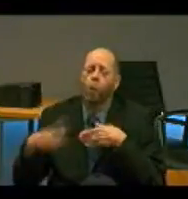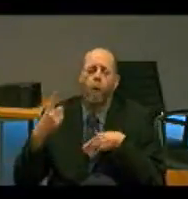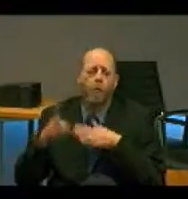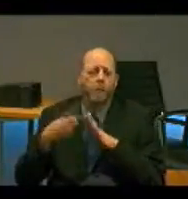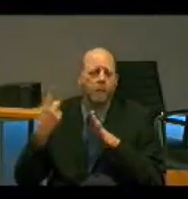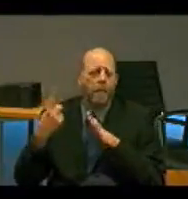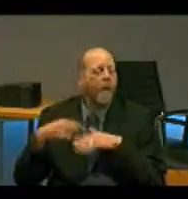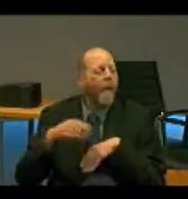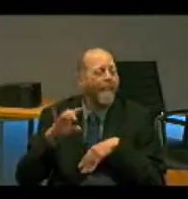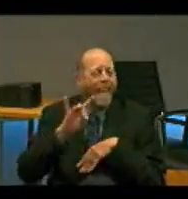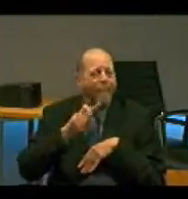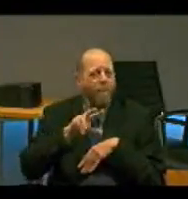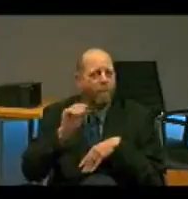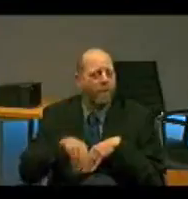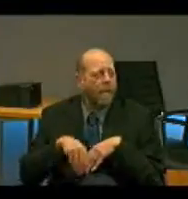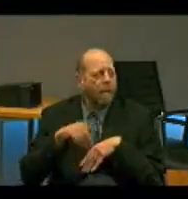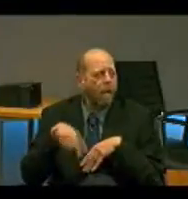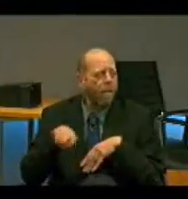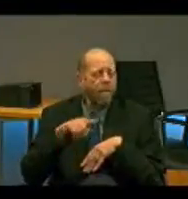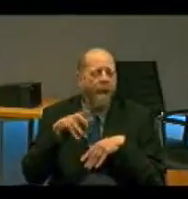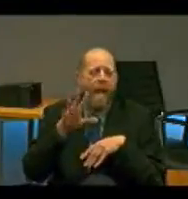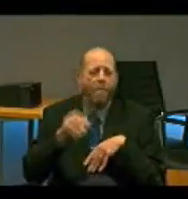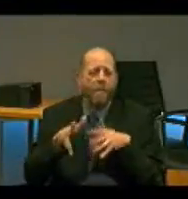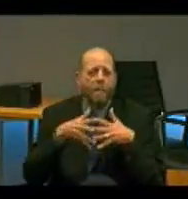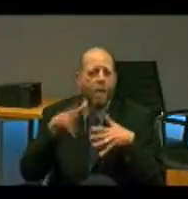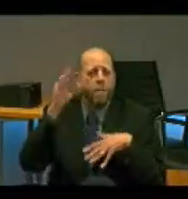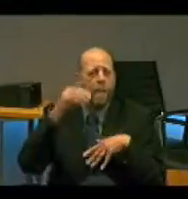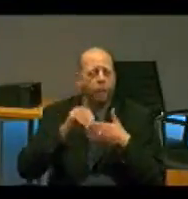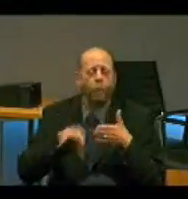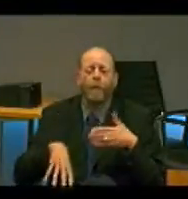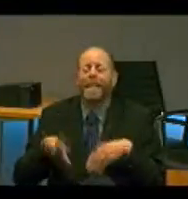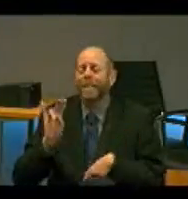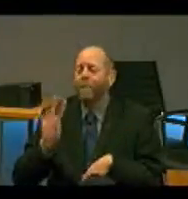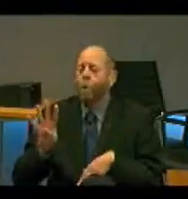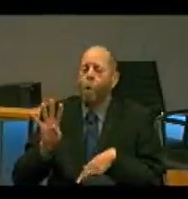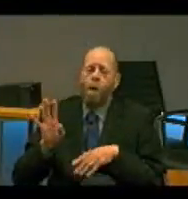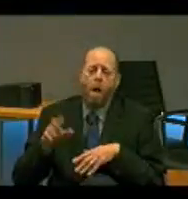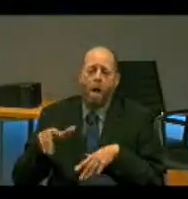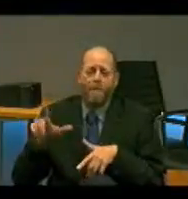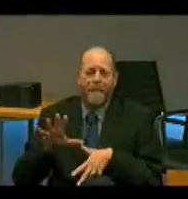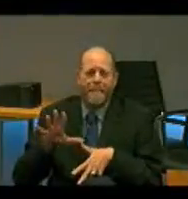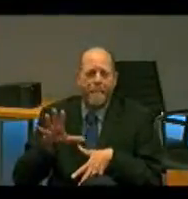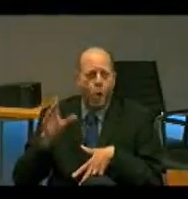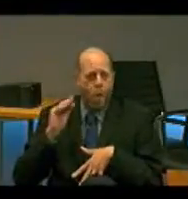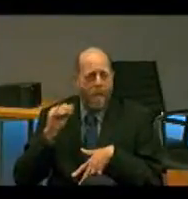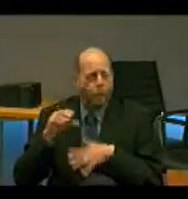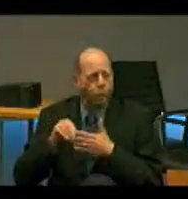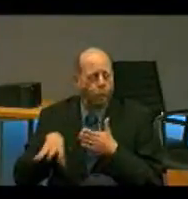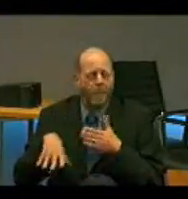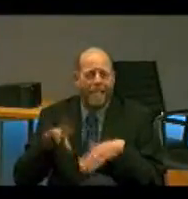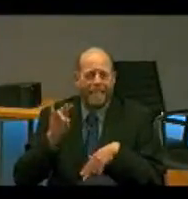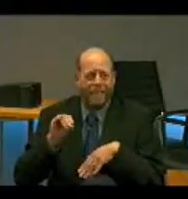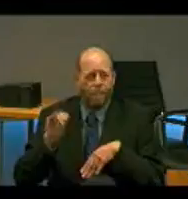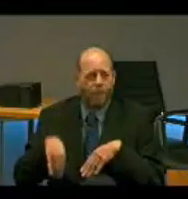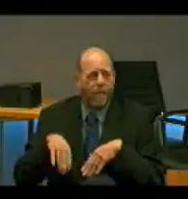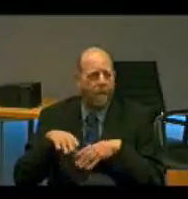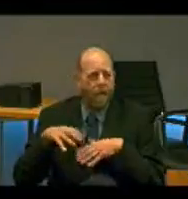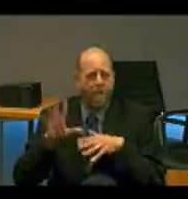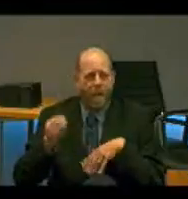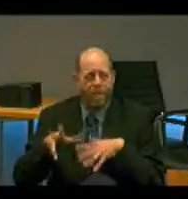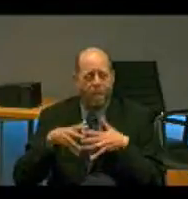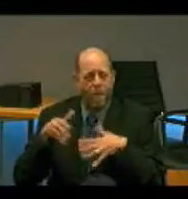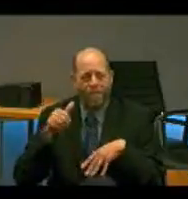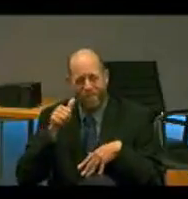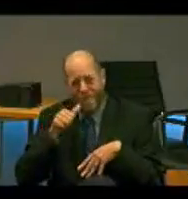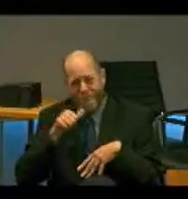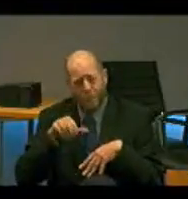once, and 83% of African American male students, 74% of Latino male students, and 70% of African American female